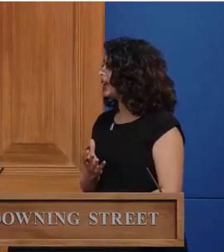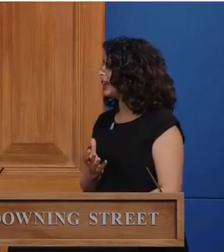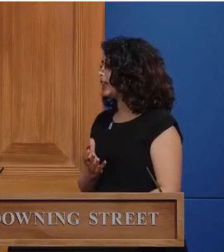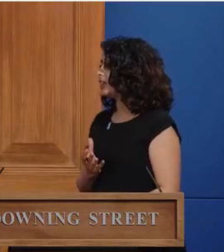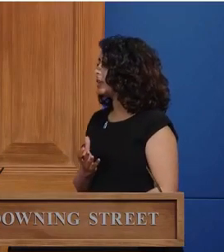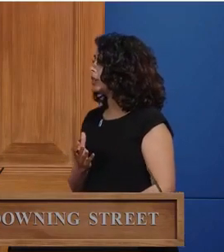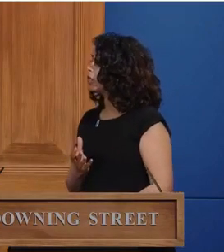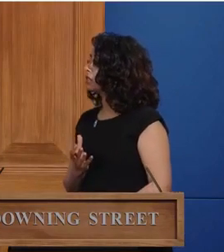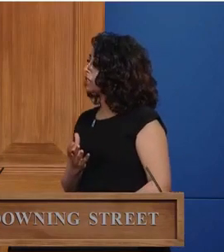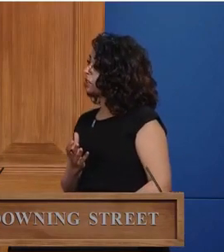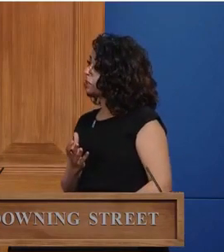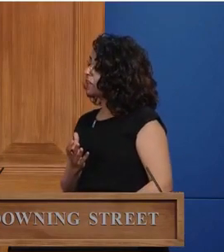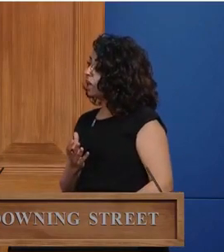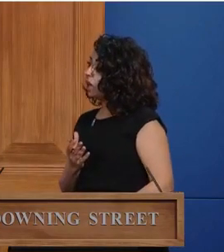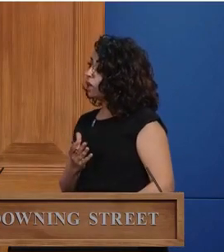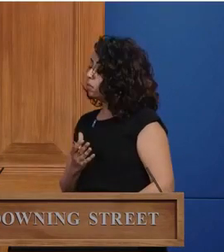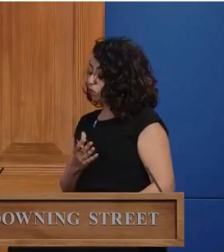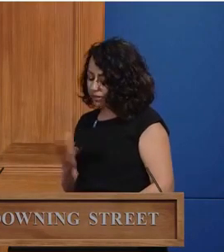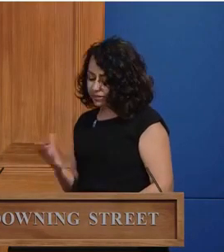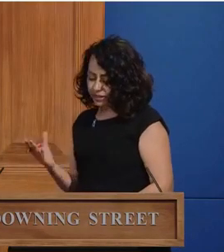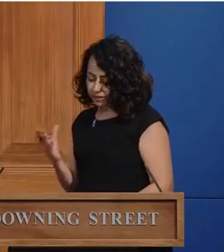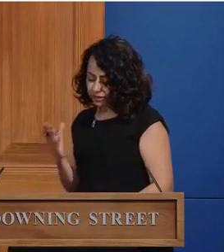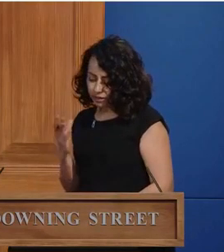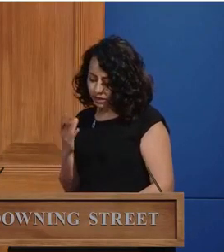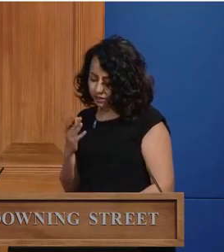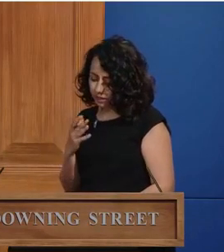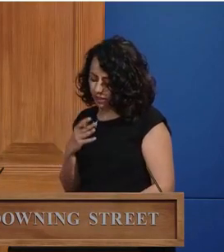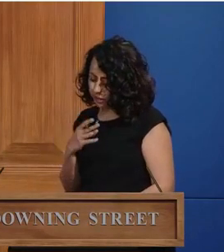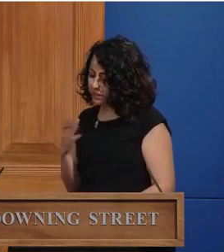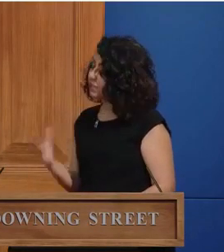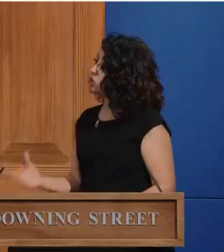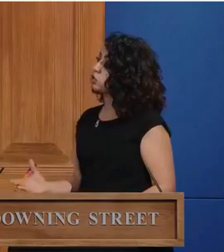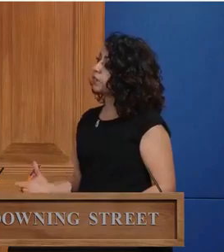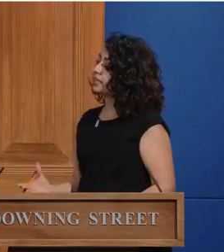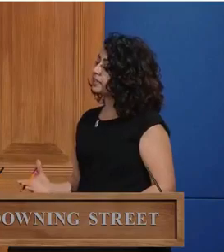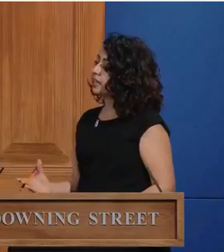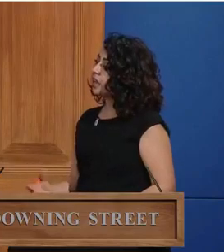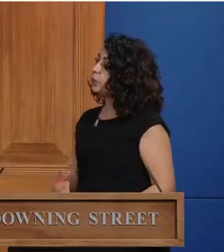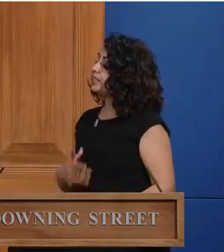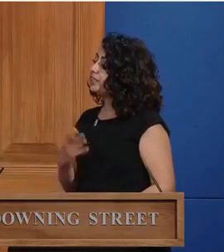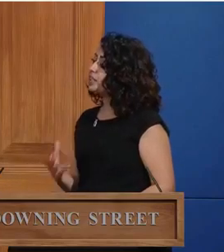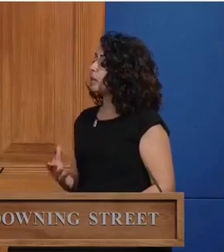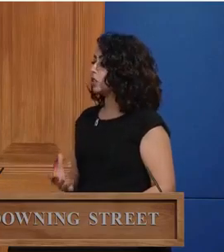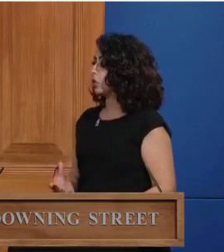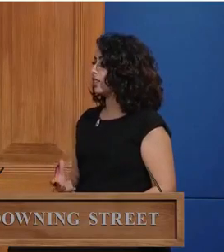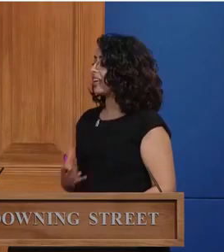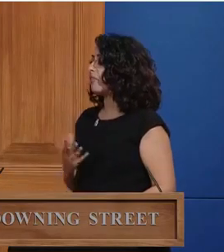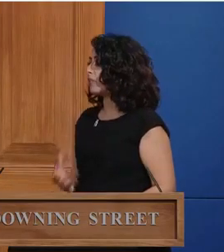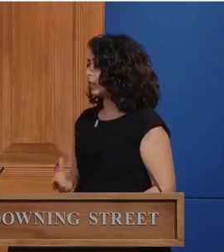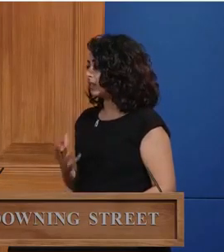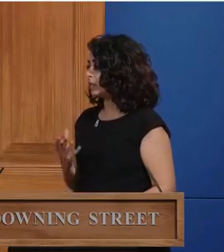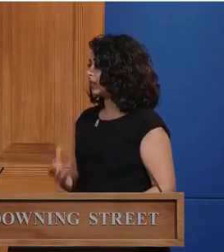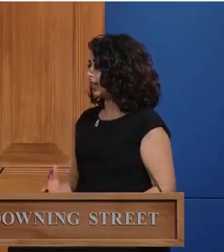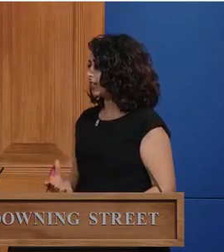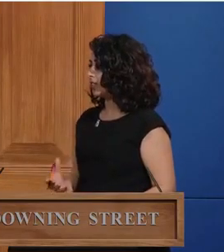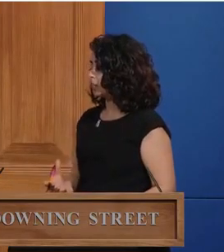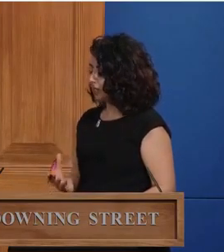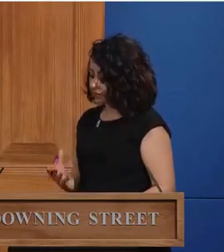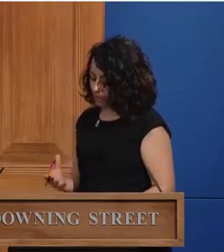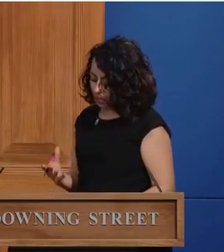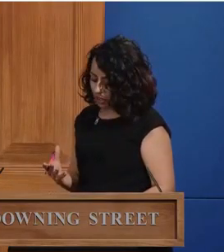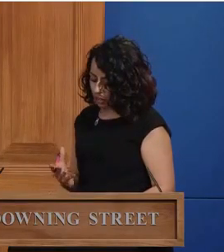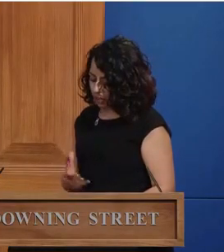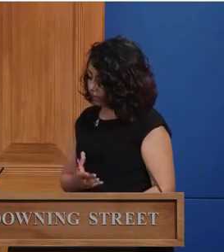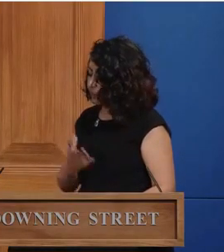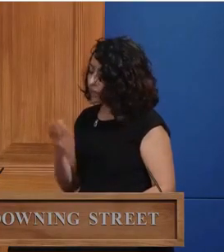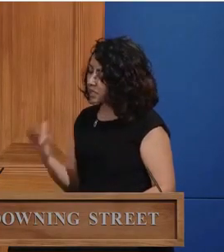about uptake in ethnic minority groups rising at an exponential rate. And we need to make sure that everyone is protected